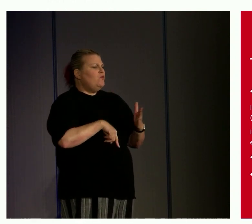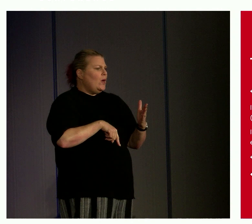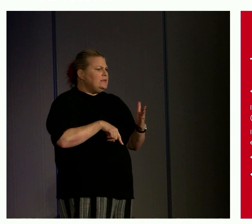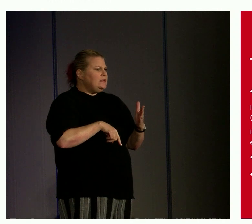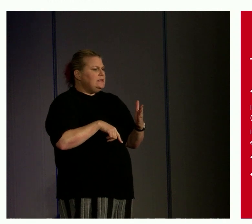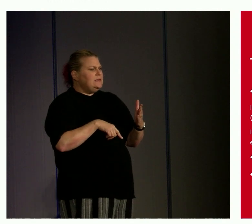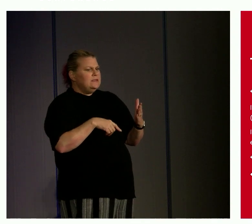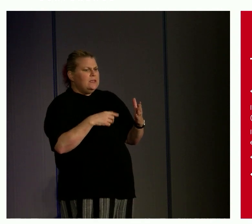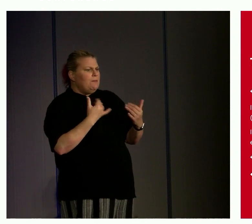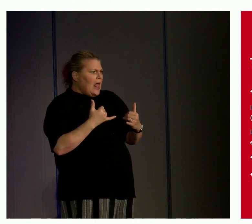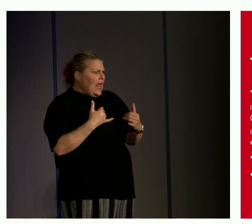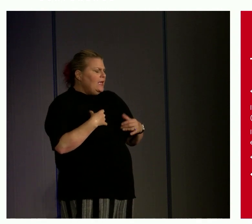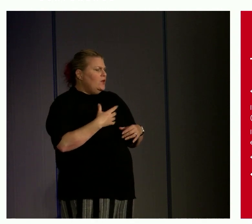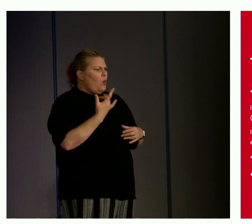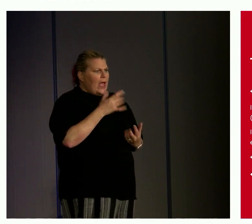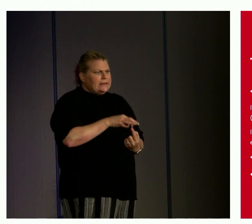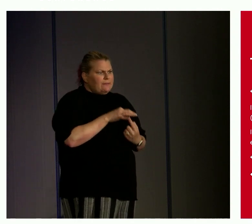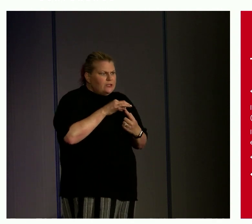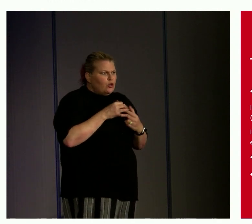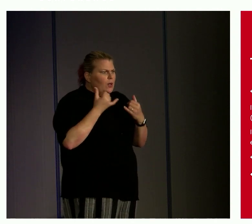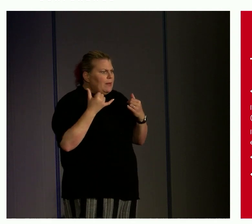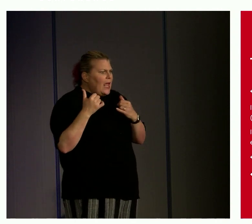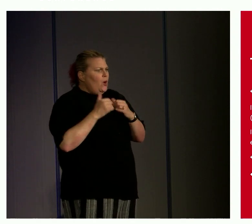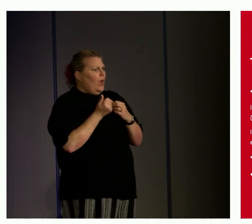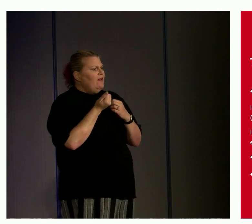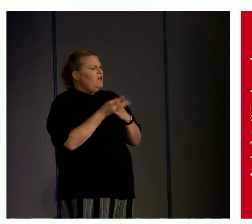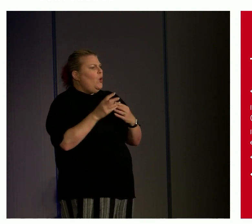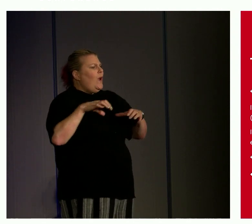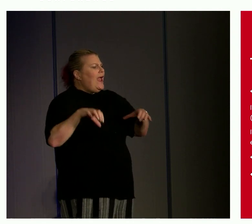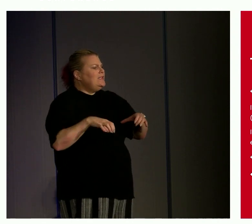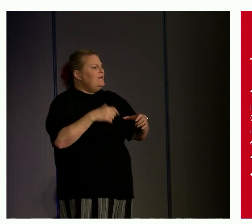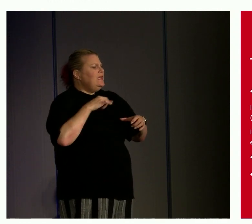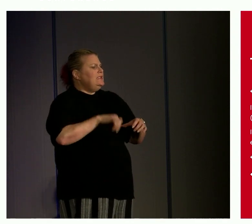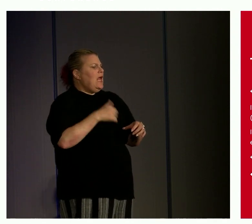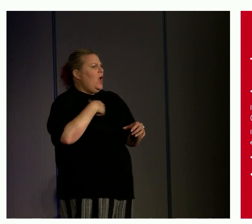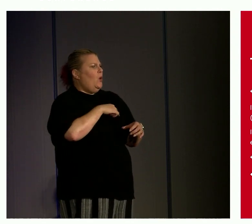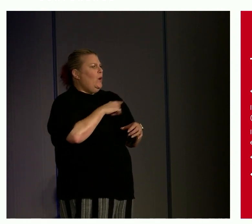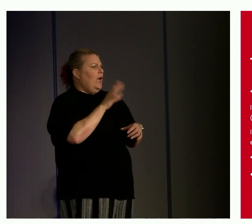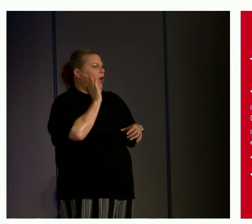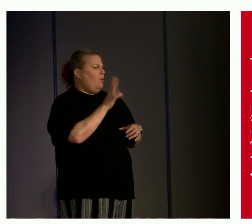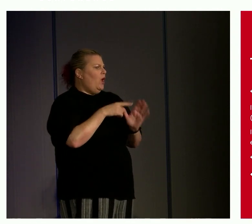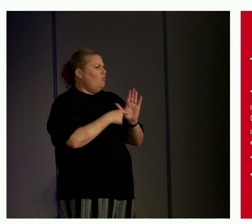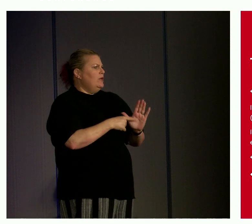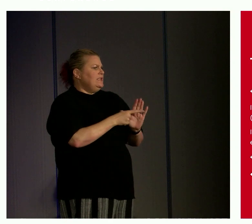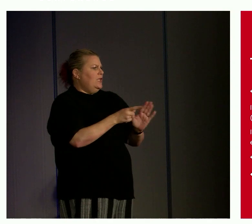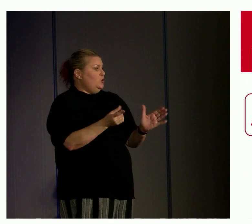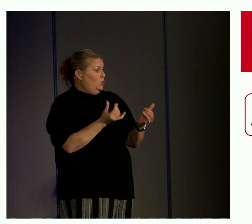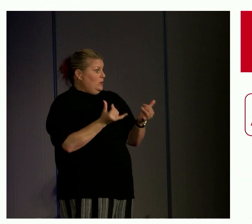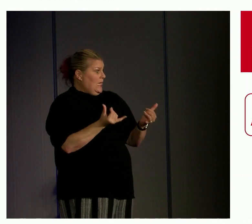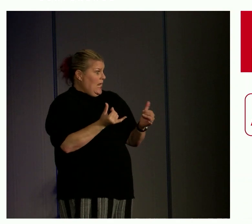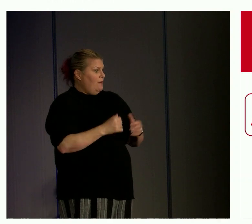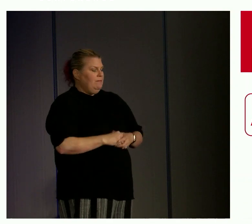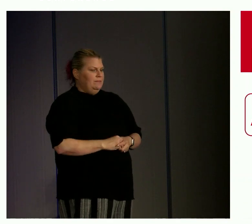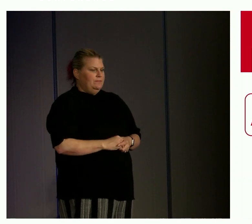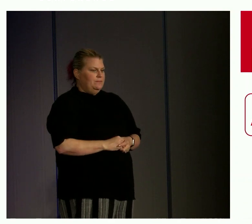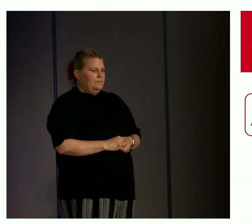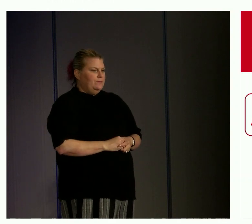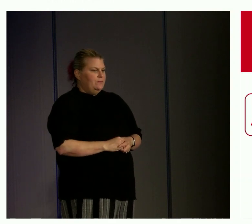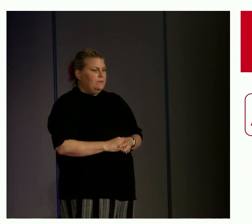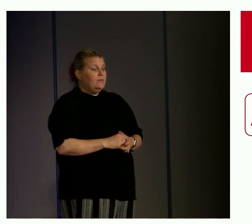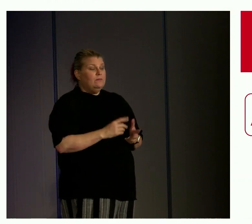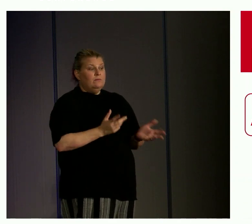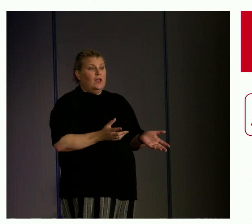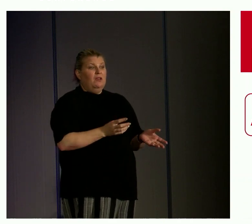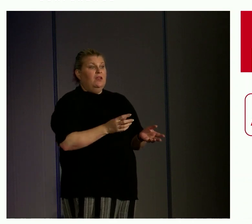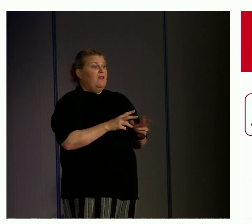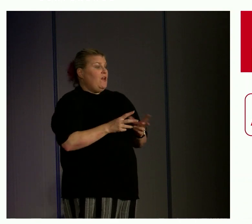so special about play with a few activities that we are going to present to you today. And just